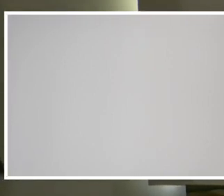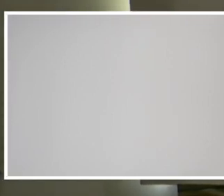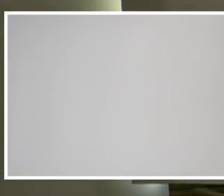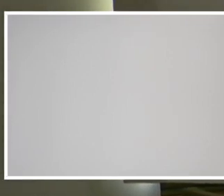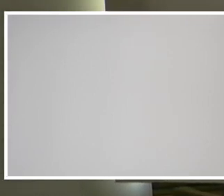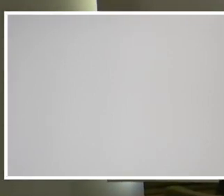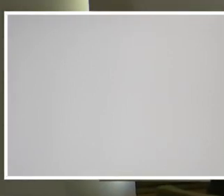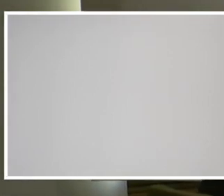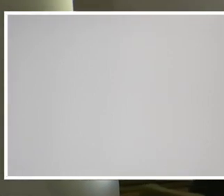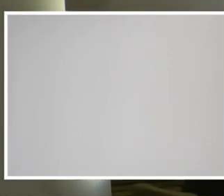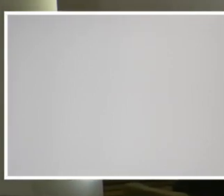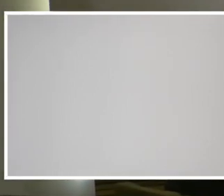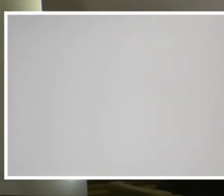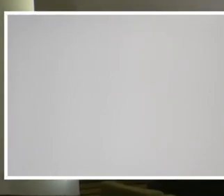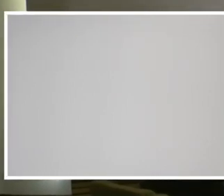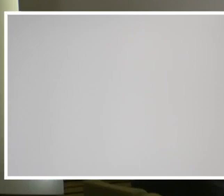mauri.